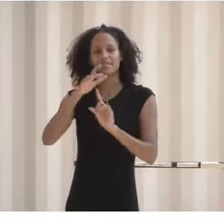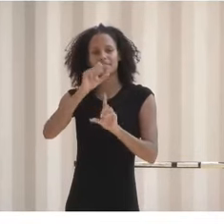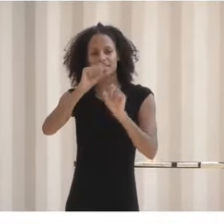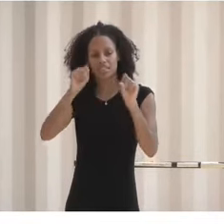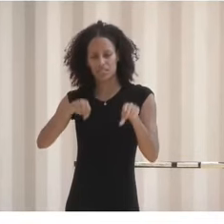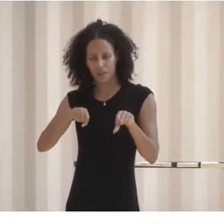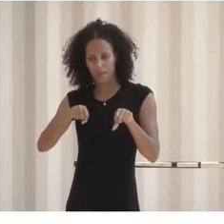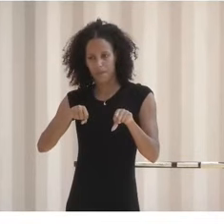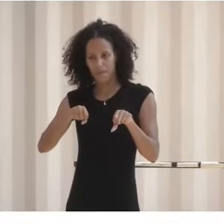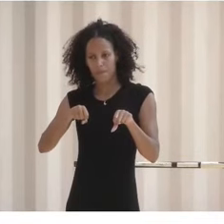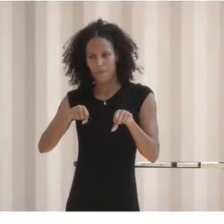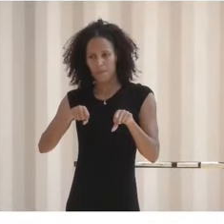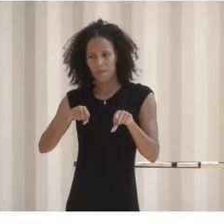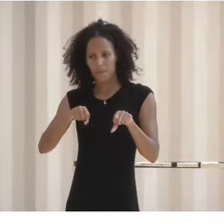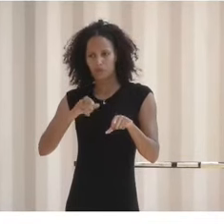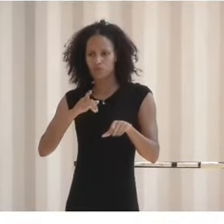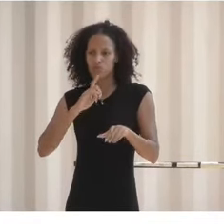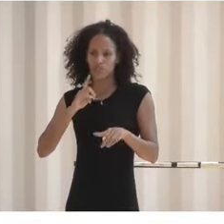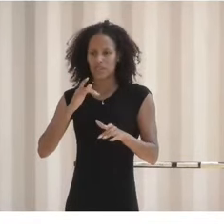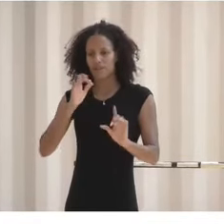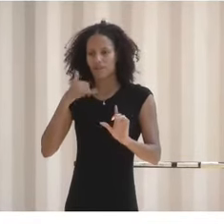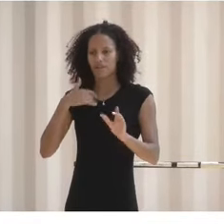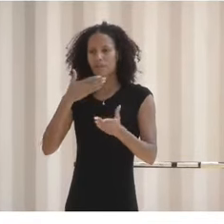we are over and beyond our carrying capacity.